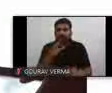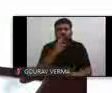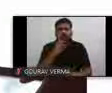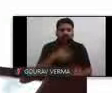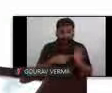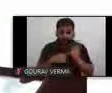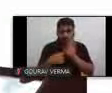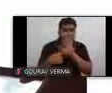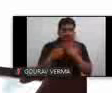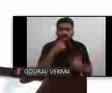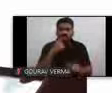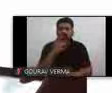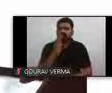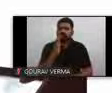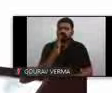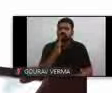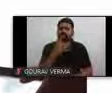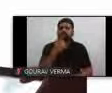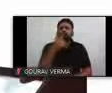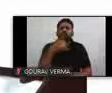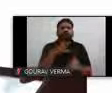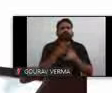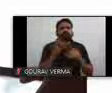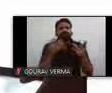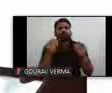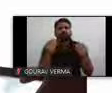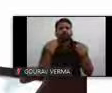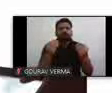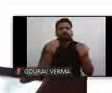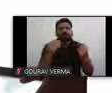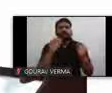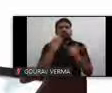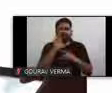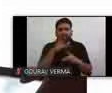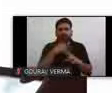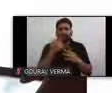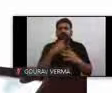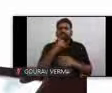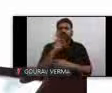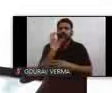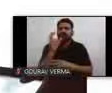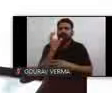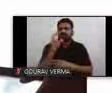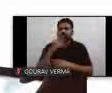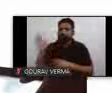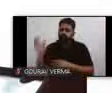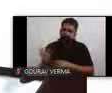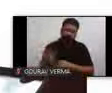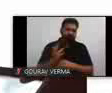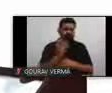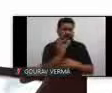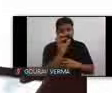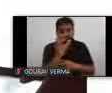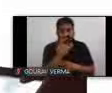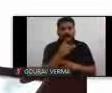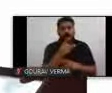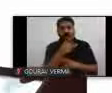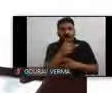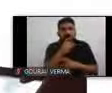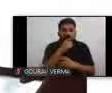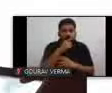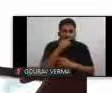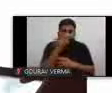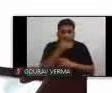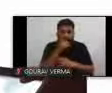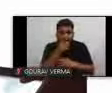red color. But what he would do is, he would just go and take a tomato and come and show. That means he related the red color with